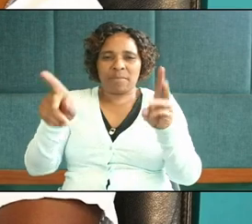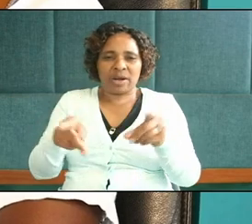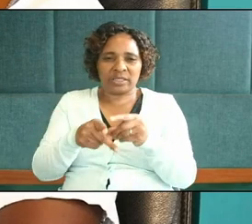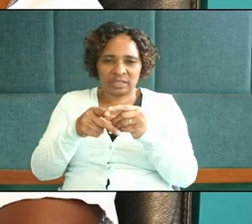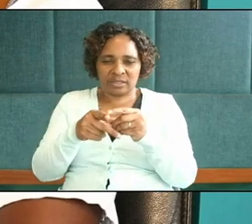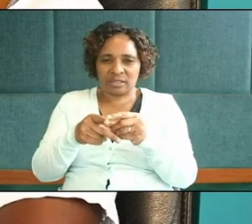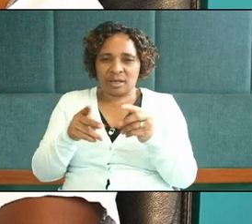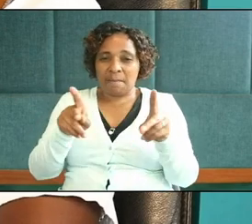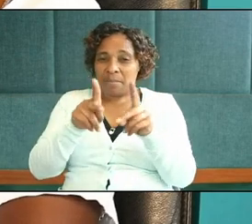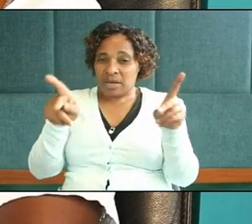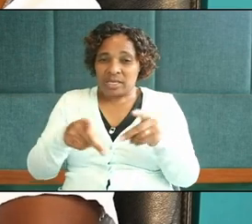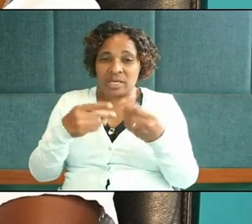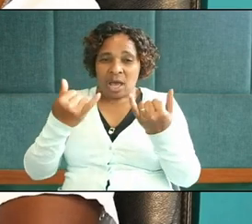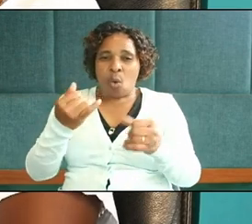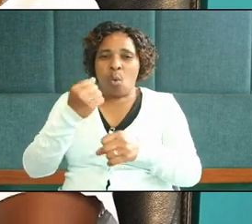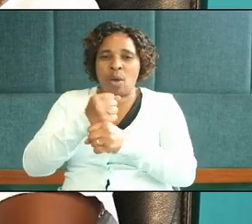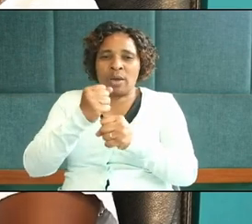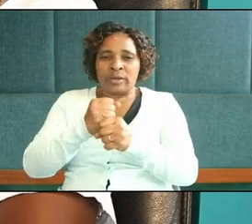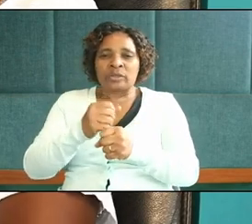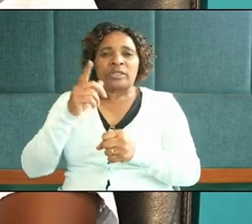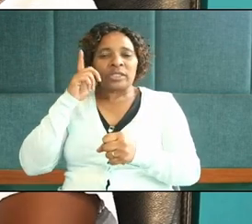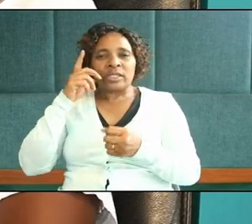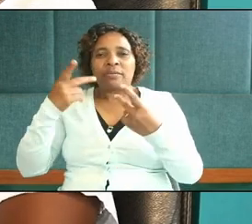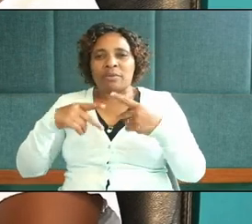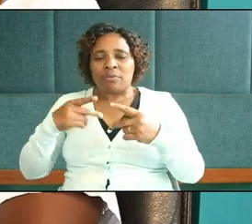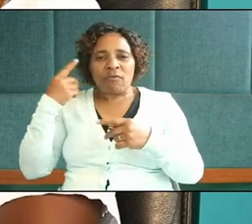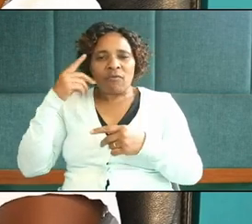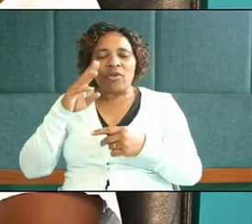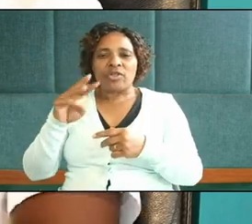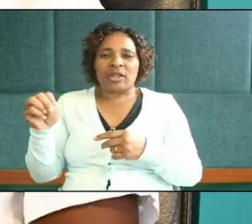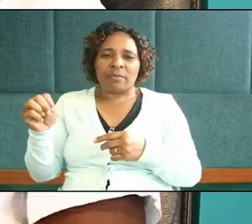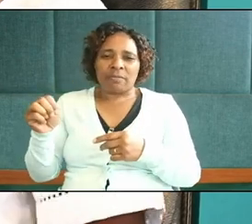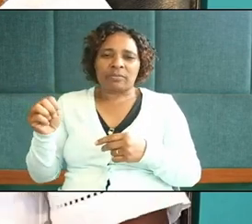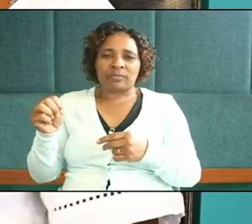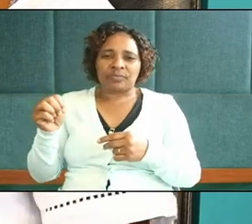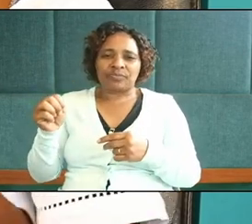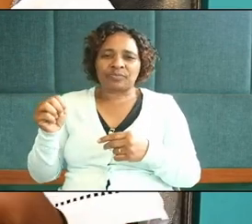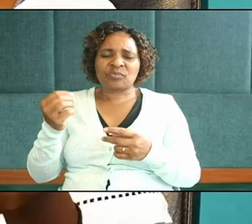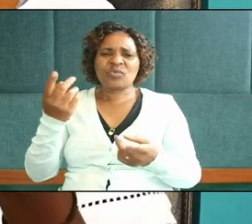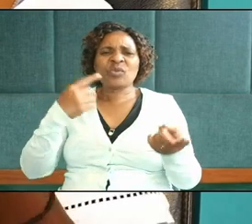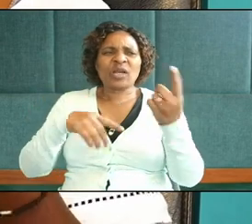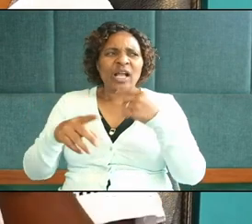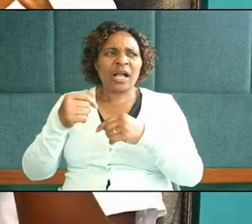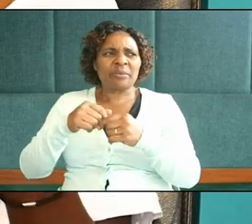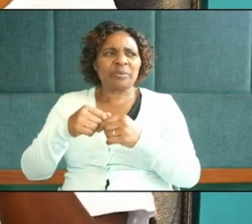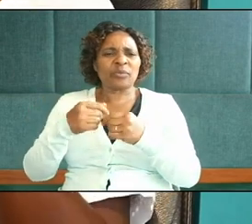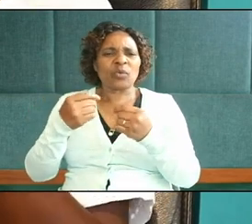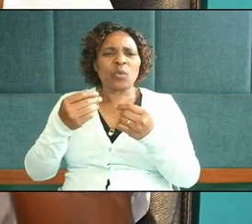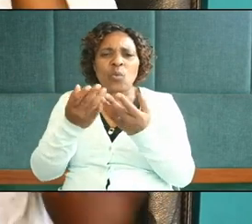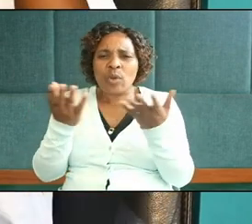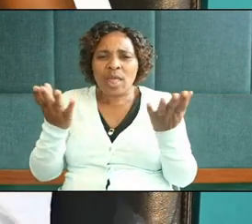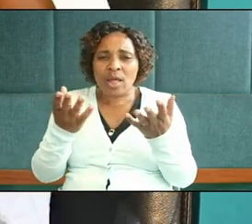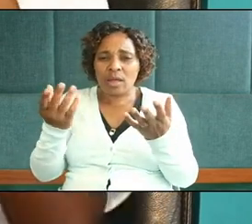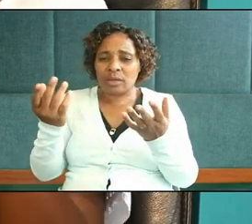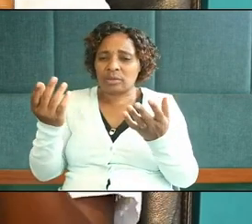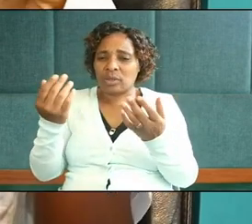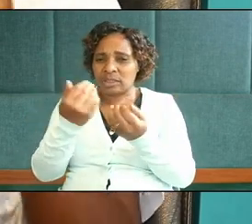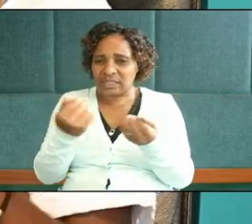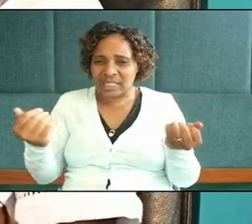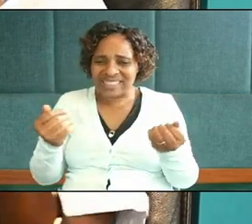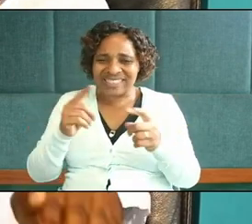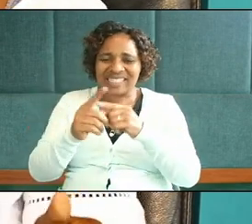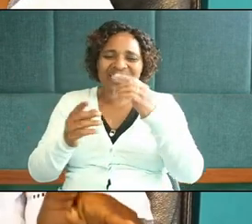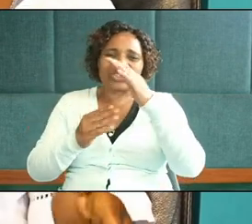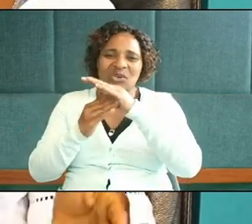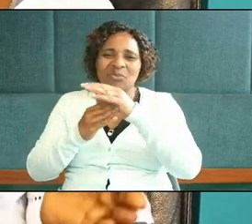you're working and you need to listen to people for them to, I mean, you come into an industry when you're a child and there are those seniors